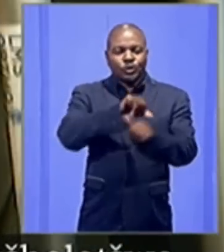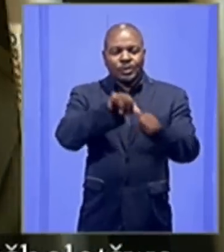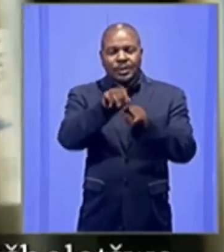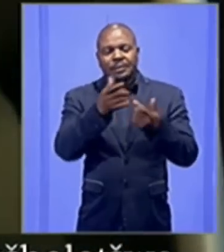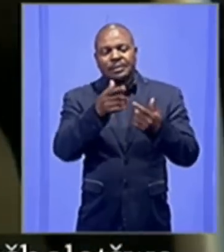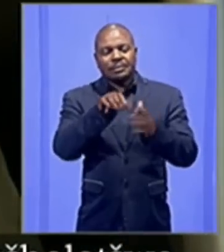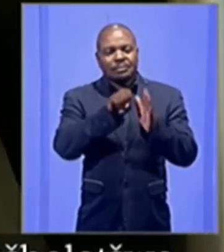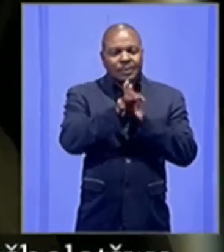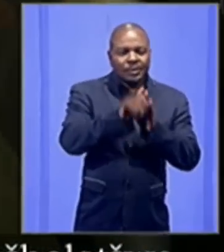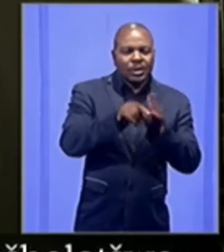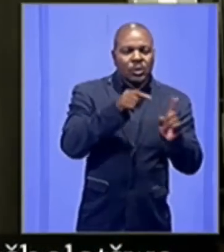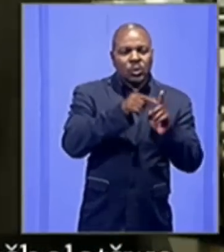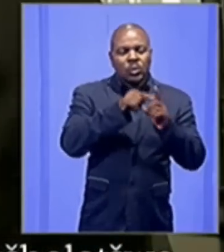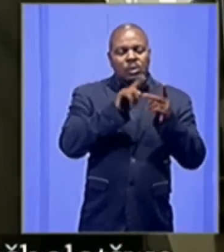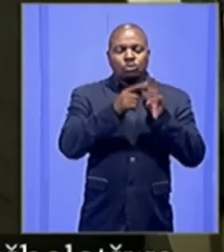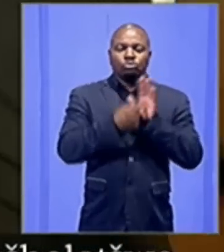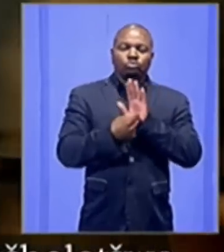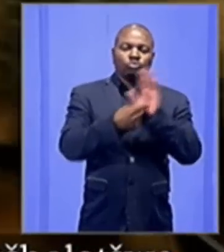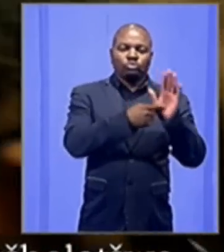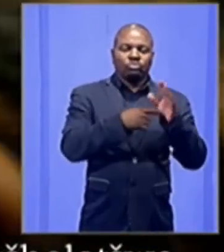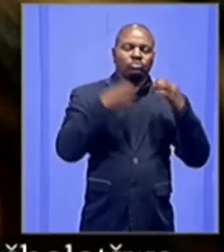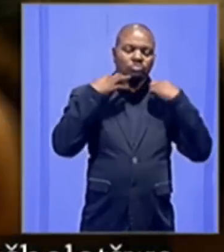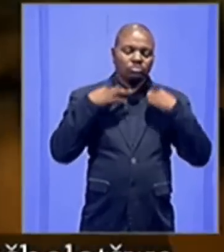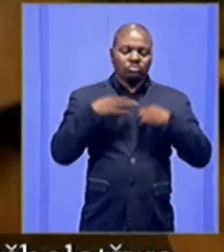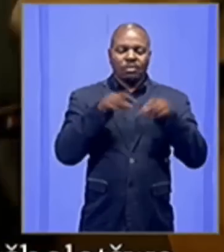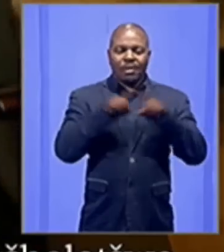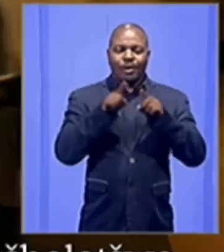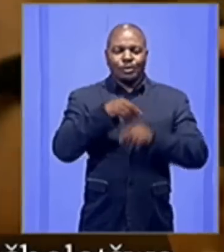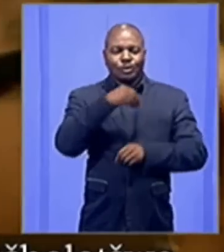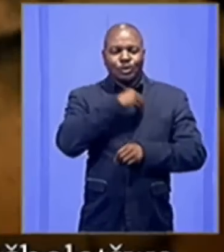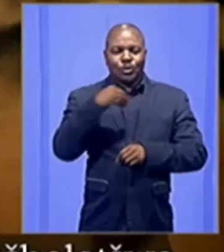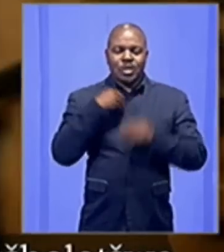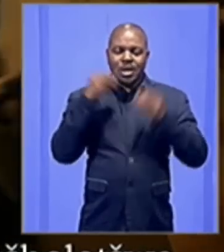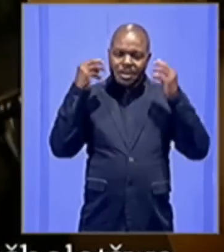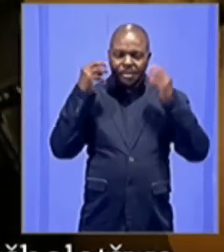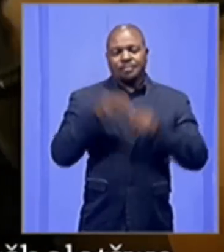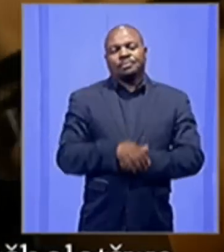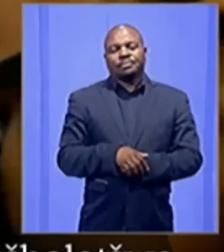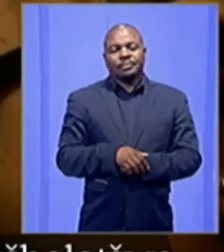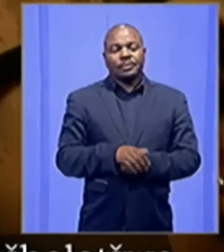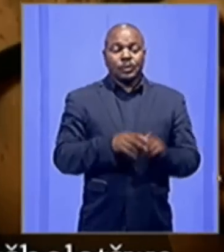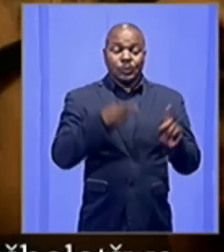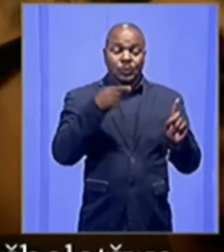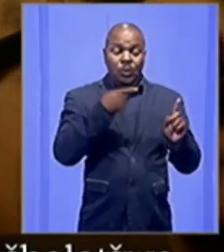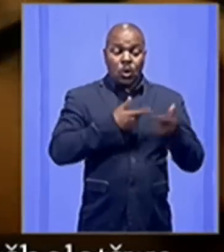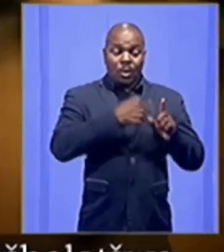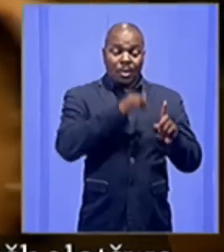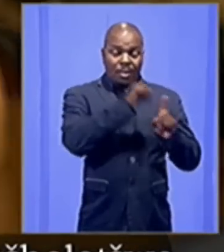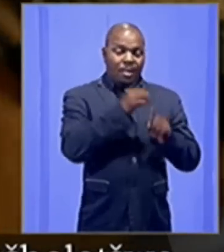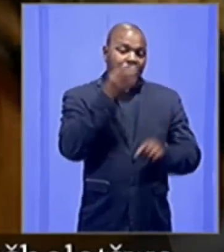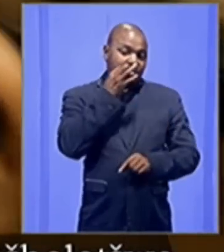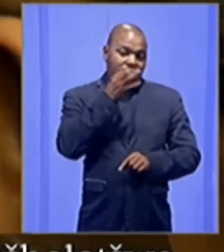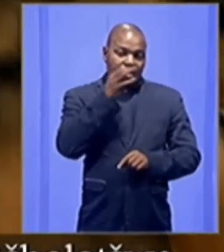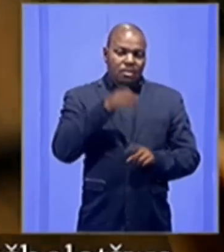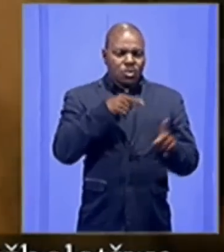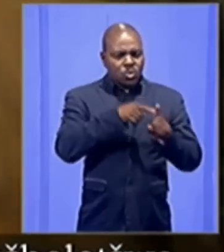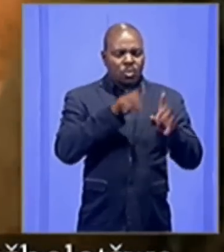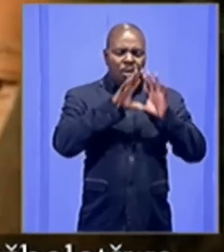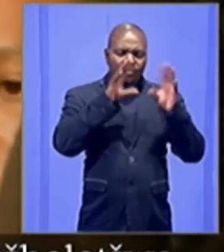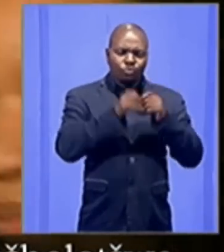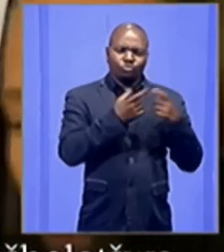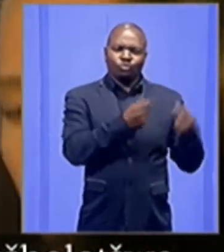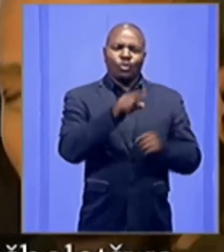dikgokagano fao a bonagalago a rwele molaleng sedirišwa sa dingaka sa stethoscope. Baemedi ba gagwe ba molao ba re Lani o dirile tše ka moka